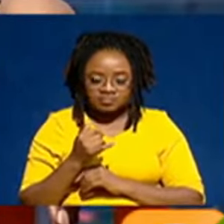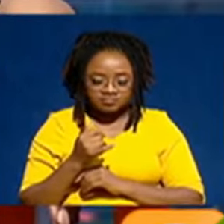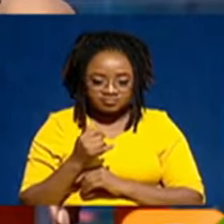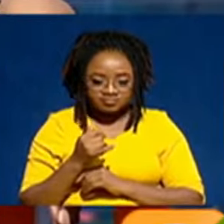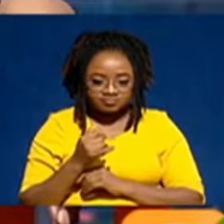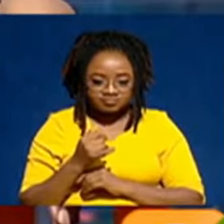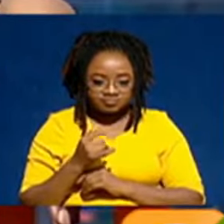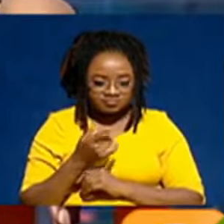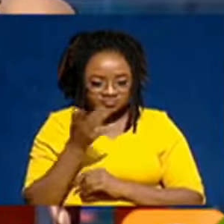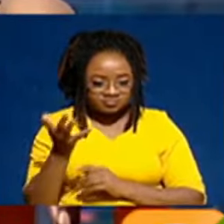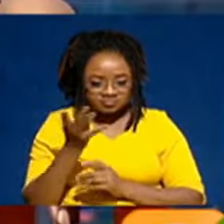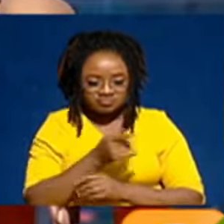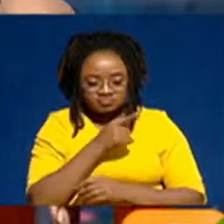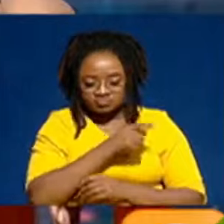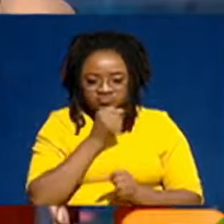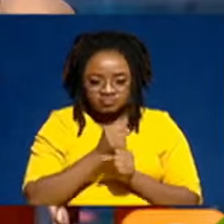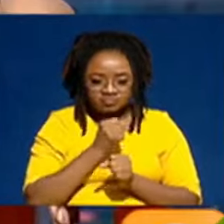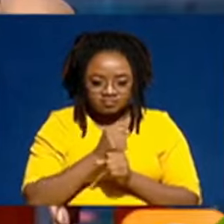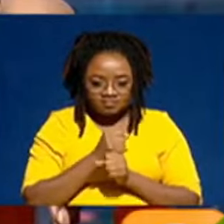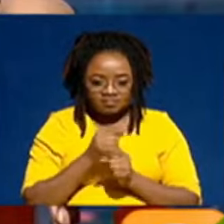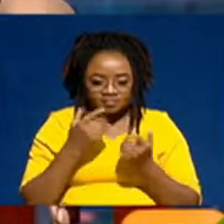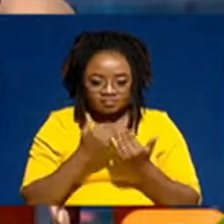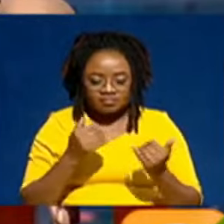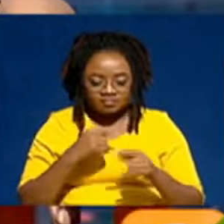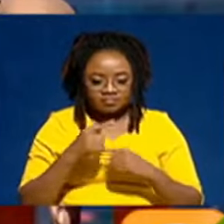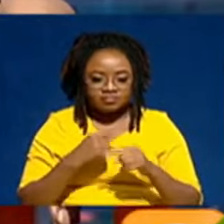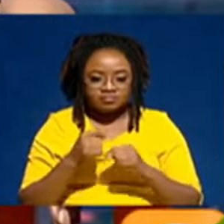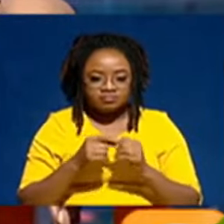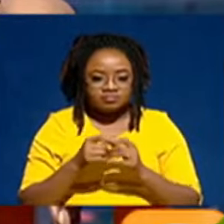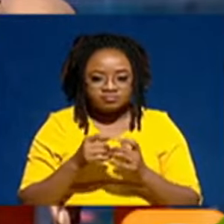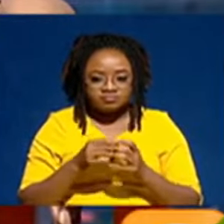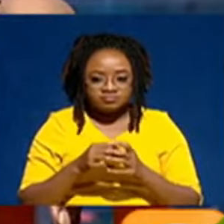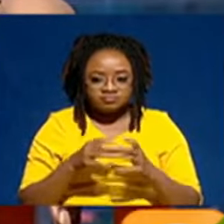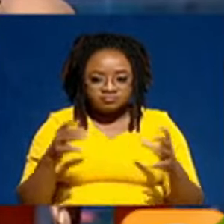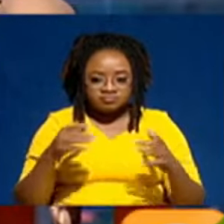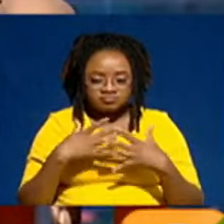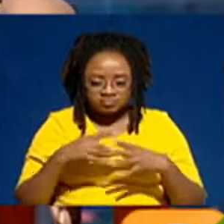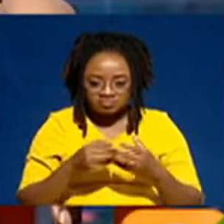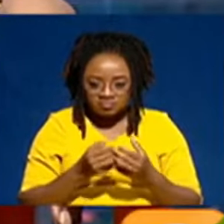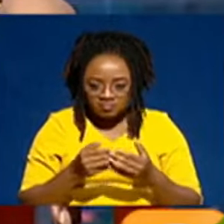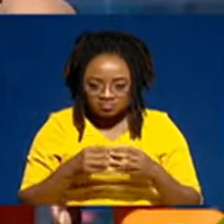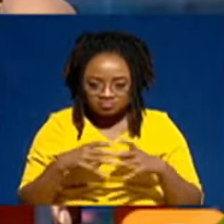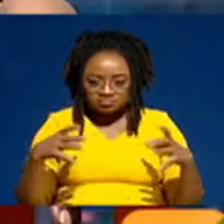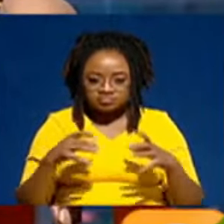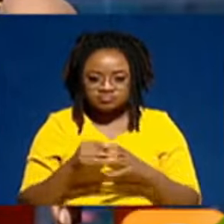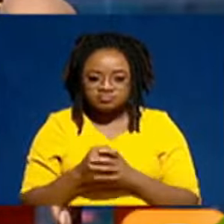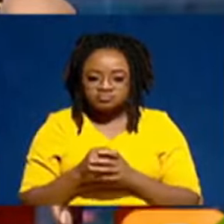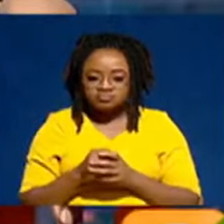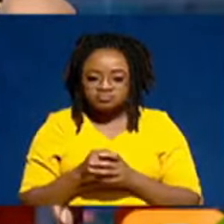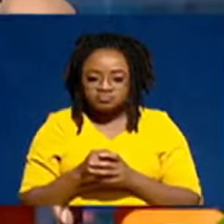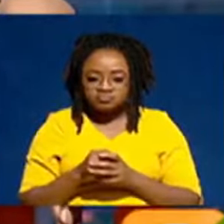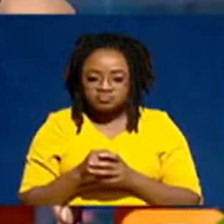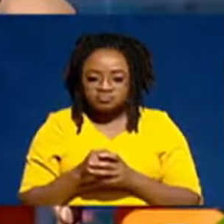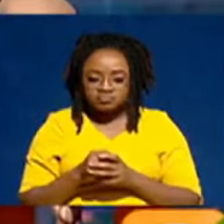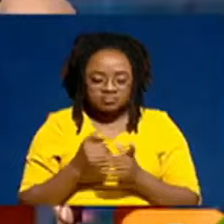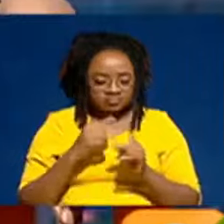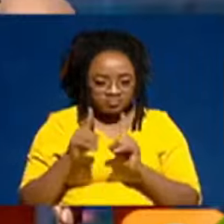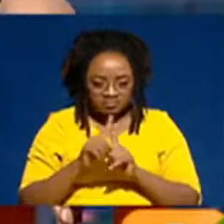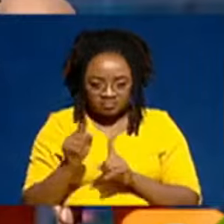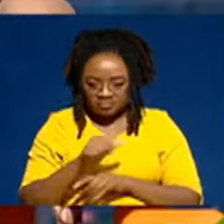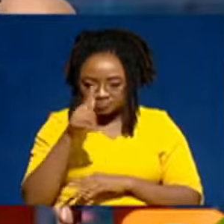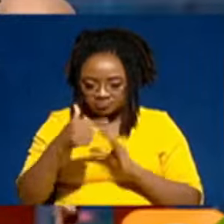into this particular jurisdiction. So these are things that can be done. But there are other fundamental issues that need to be